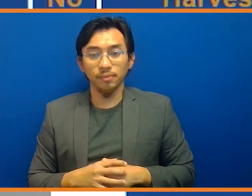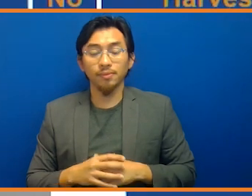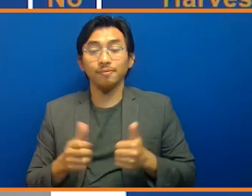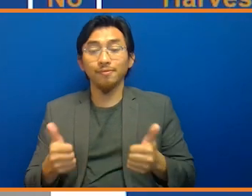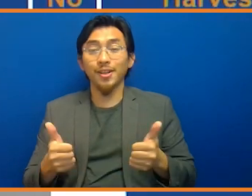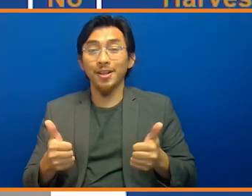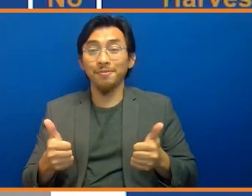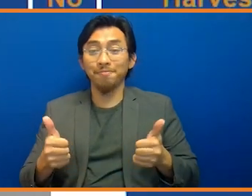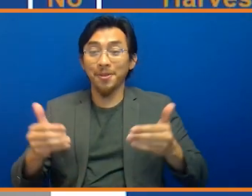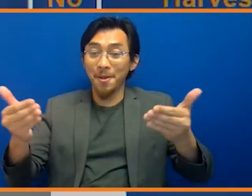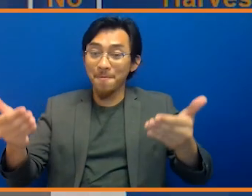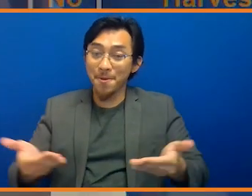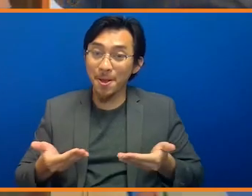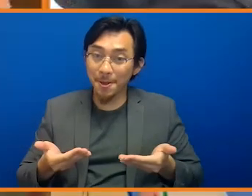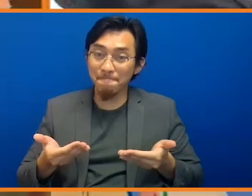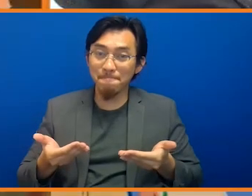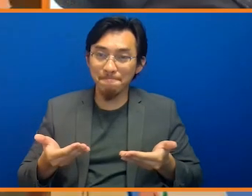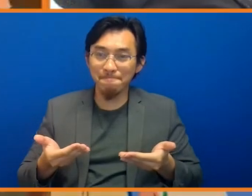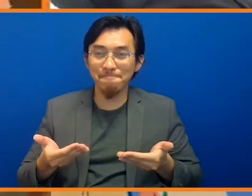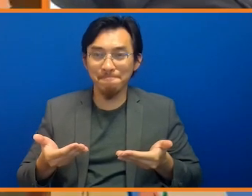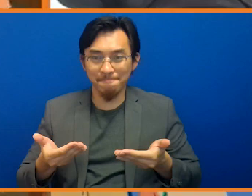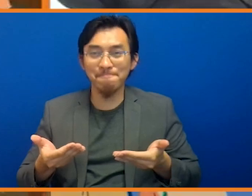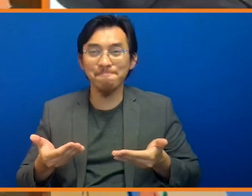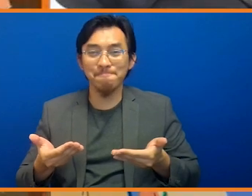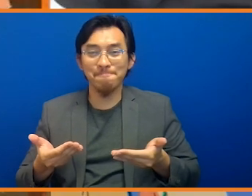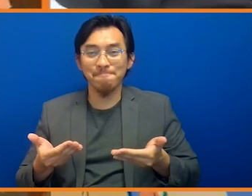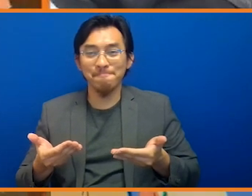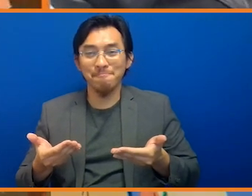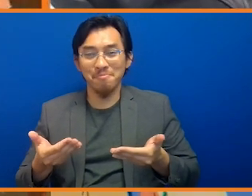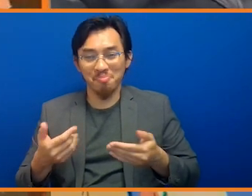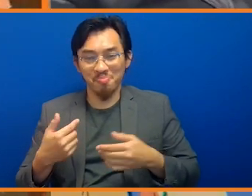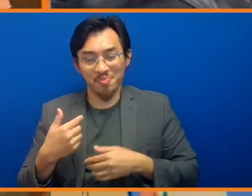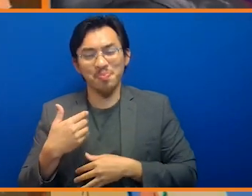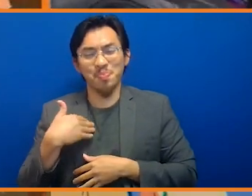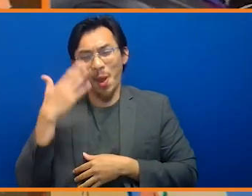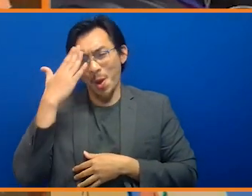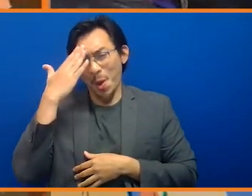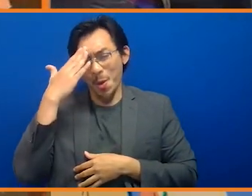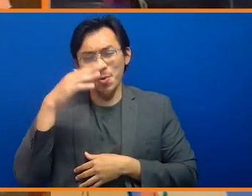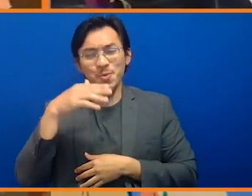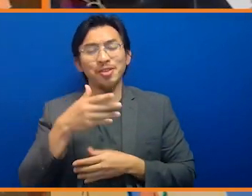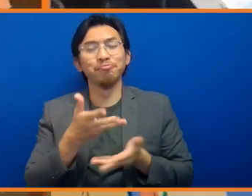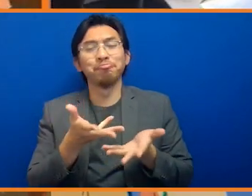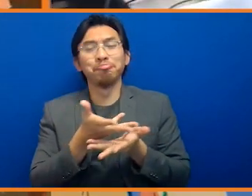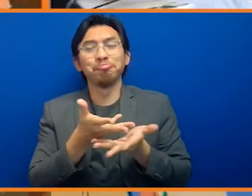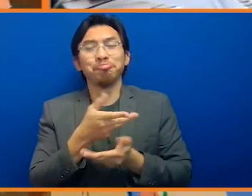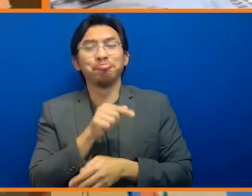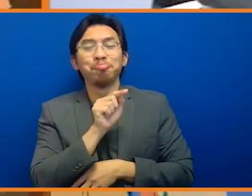Okay, guys, welcome back. I know from the discussions,